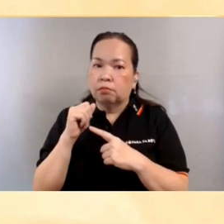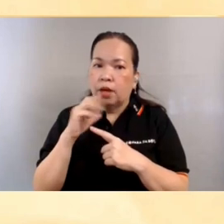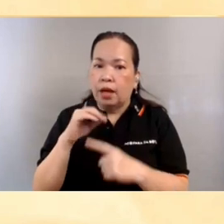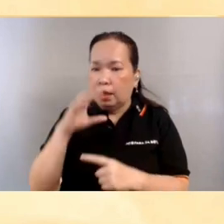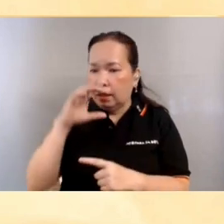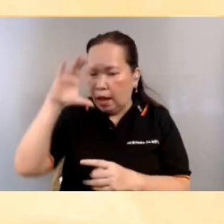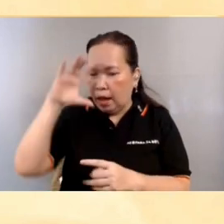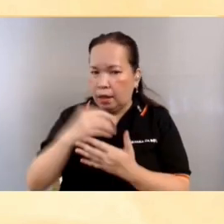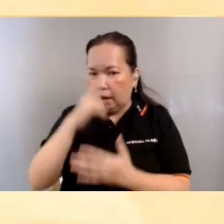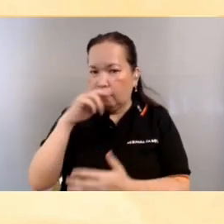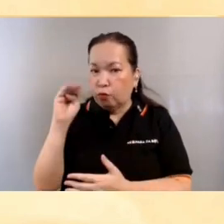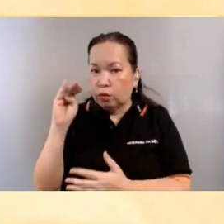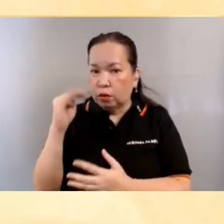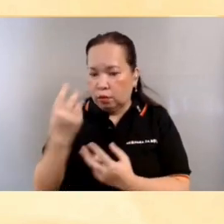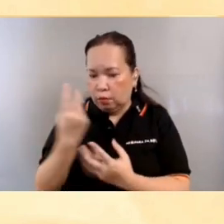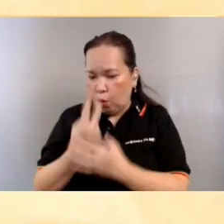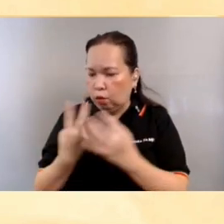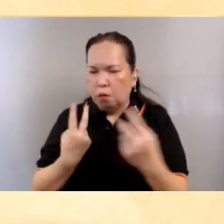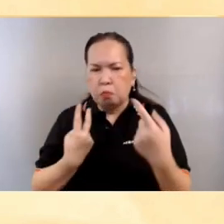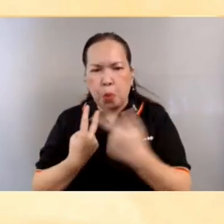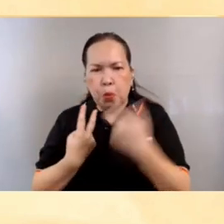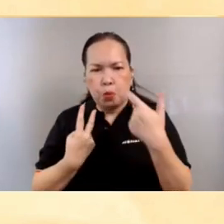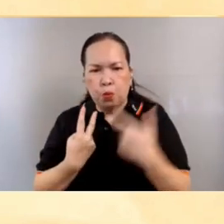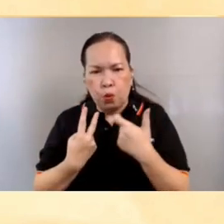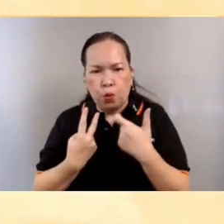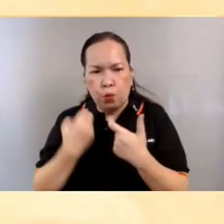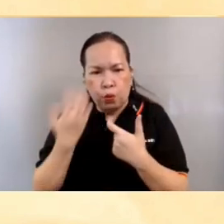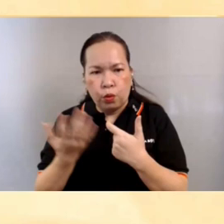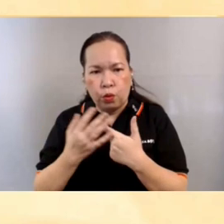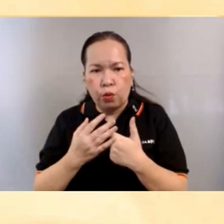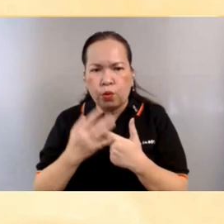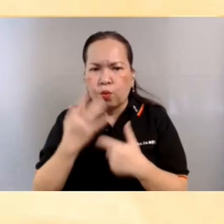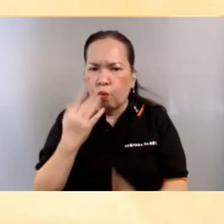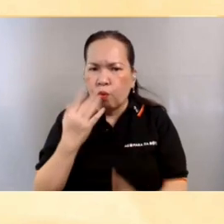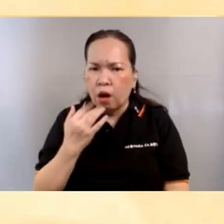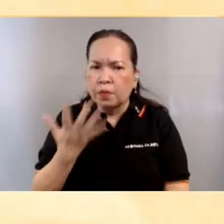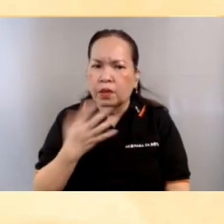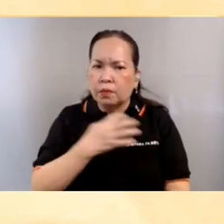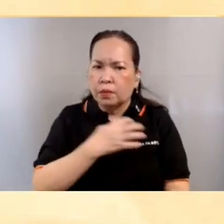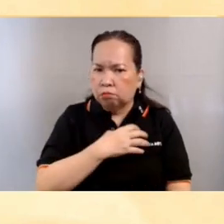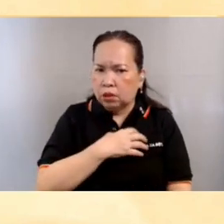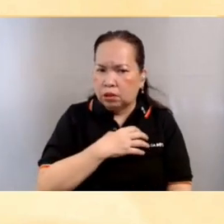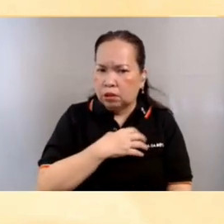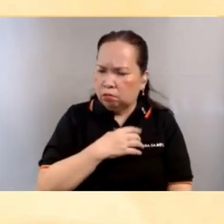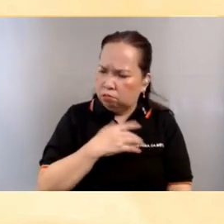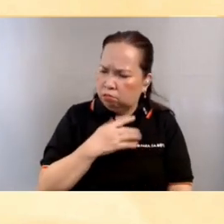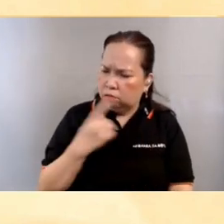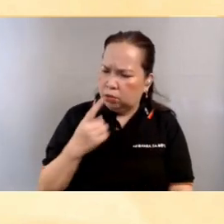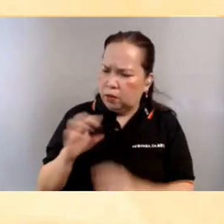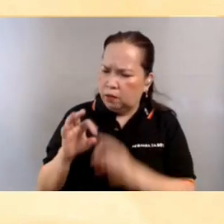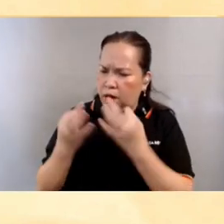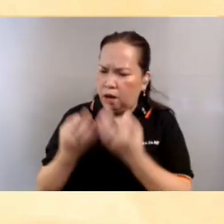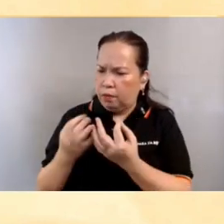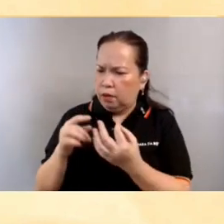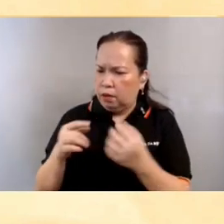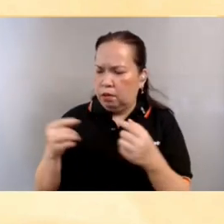dead in Maguindanao. The police believed that this was a grudge killing, as the victim's husband and